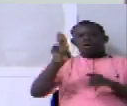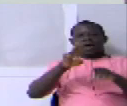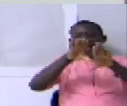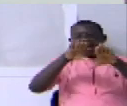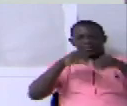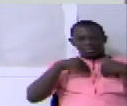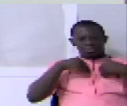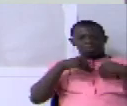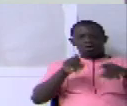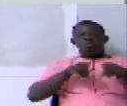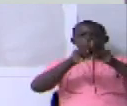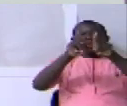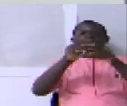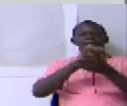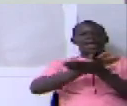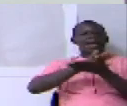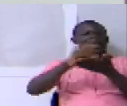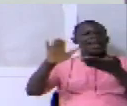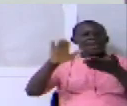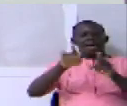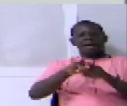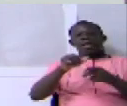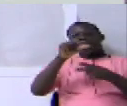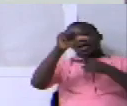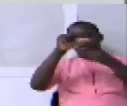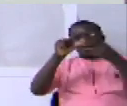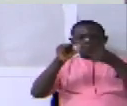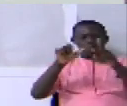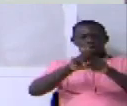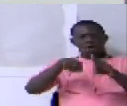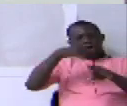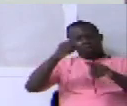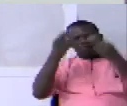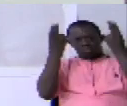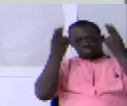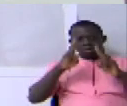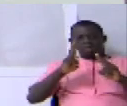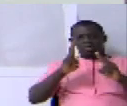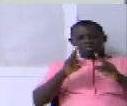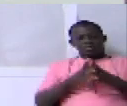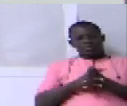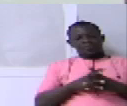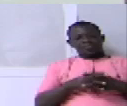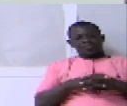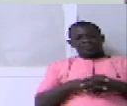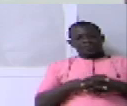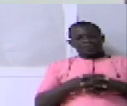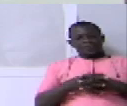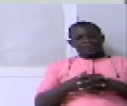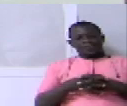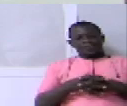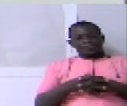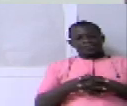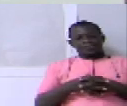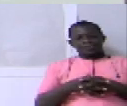non-compliance with clear provisions of the law. Wo anyine itandiko